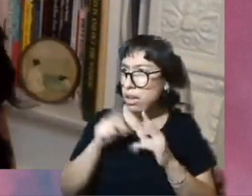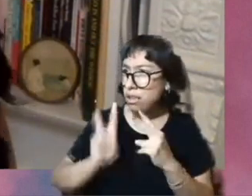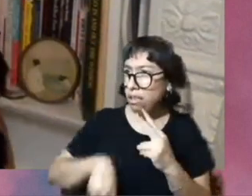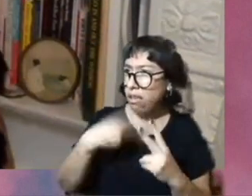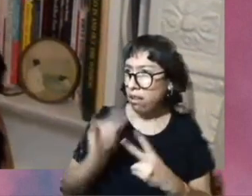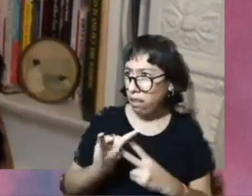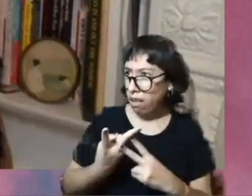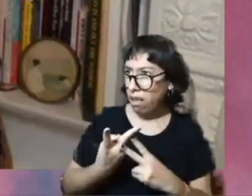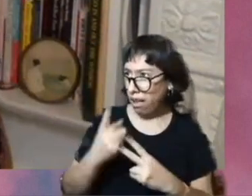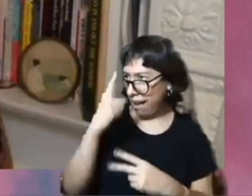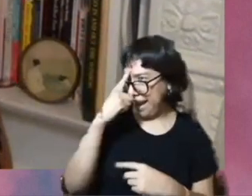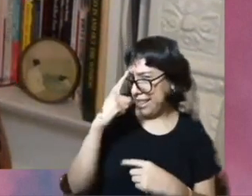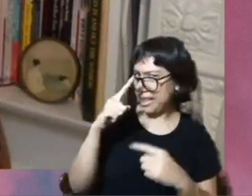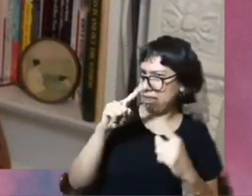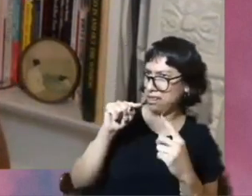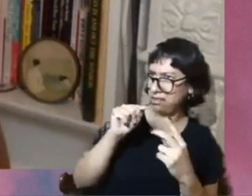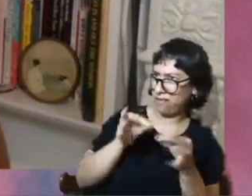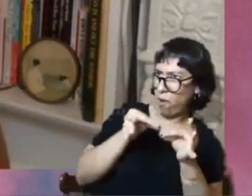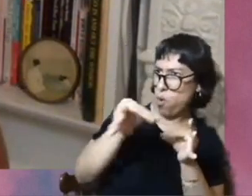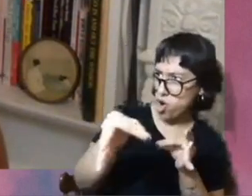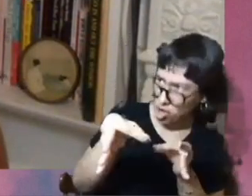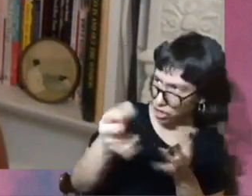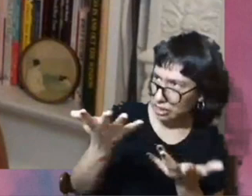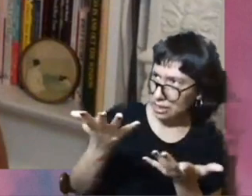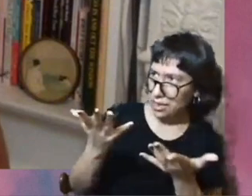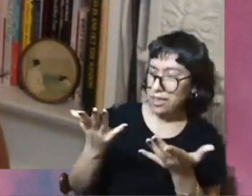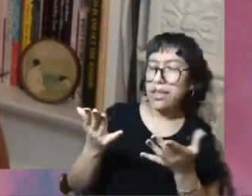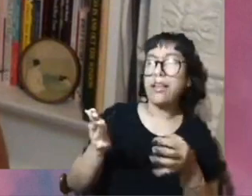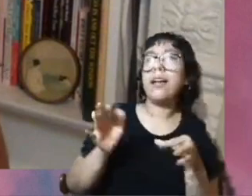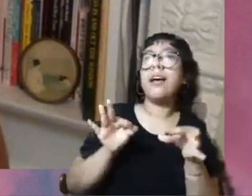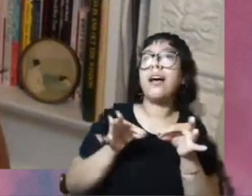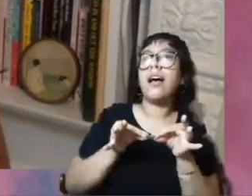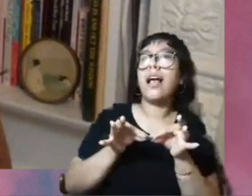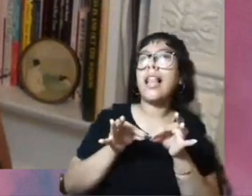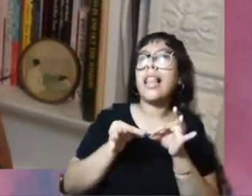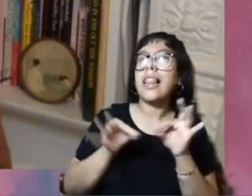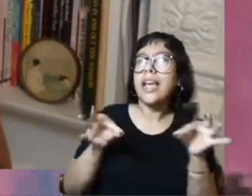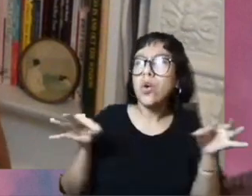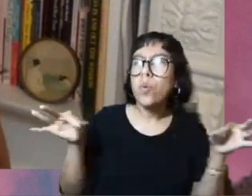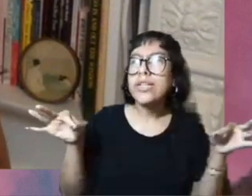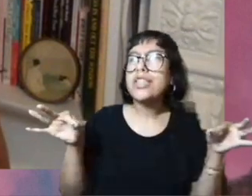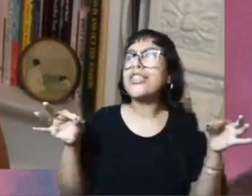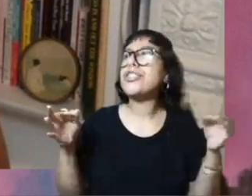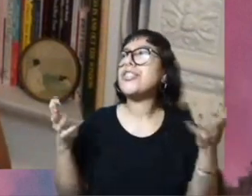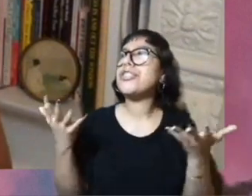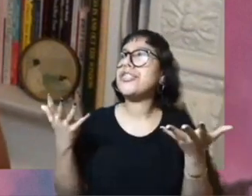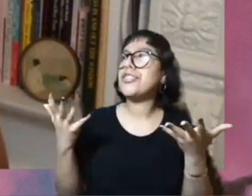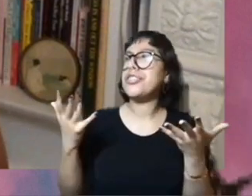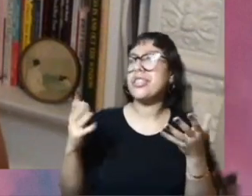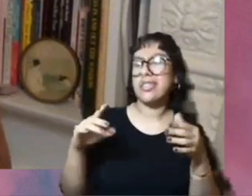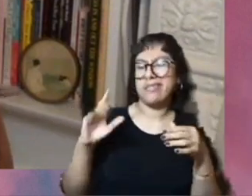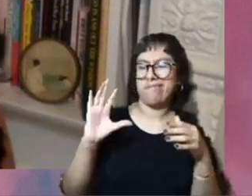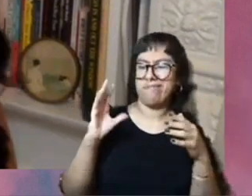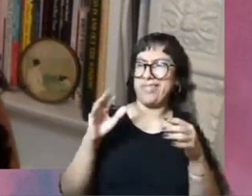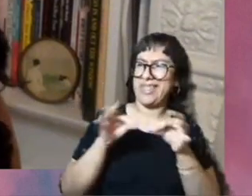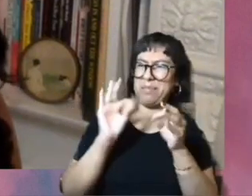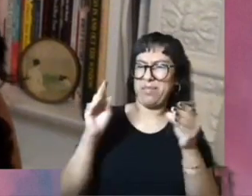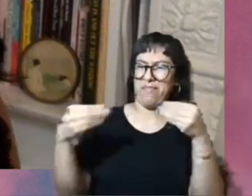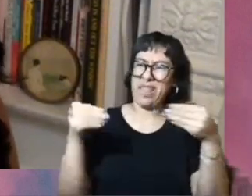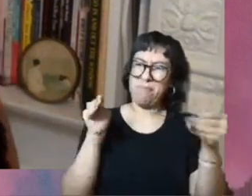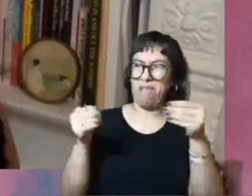what I think. Language is a series of flimsy